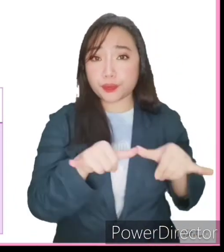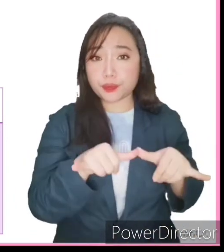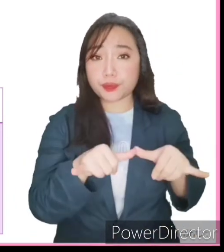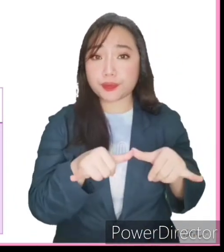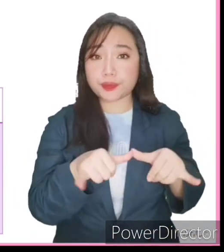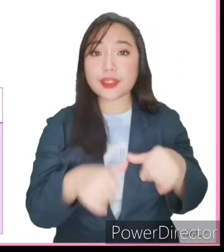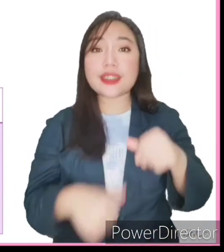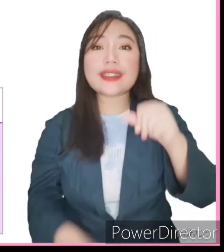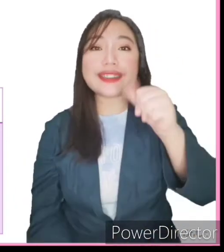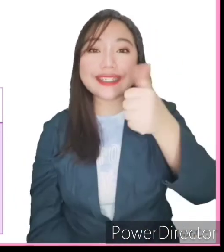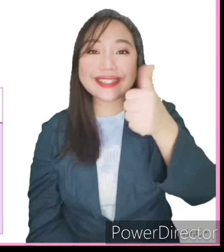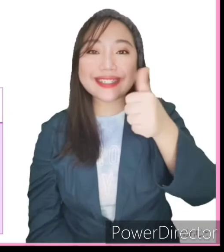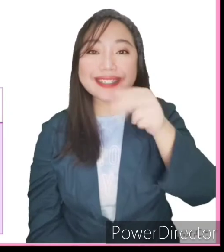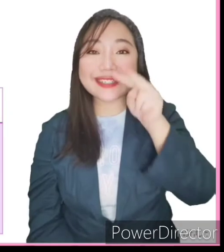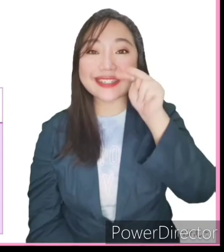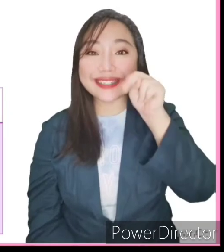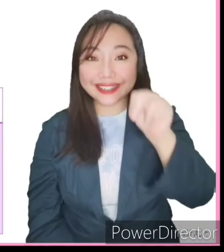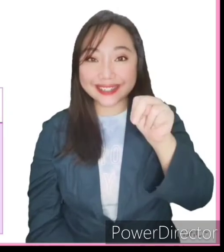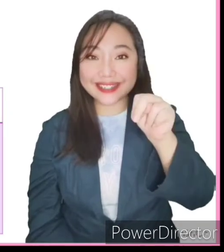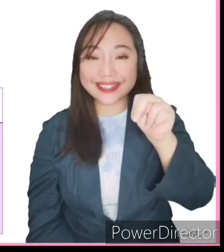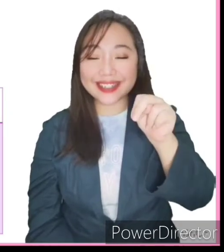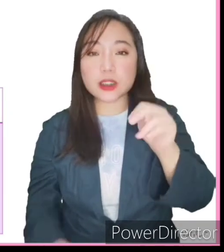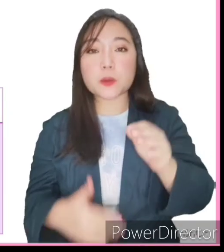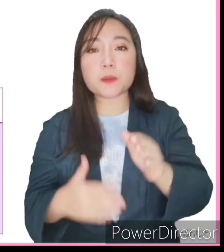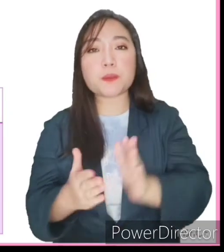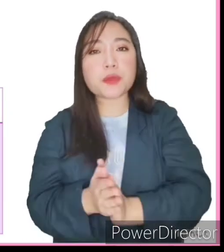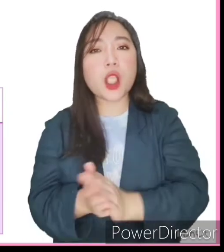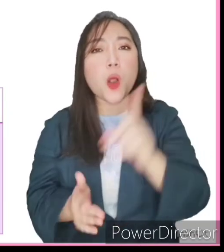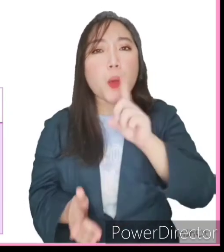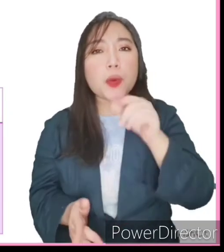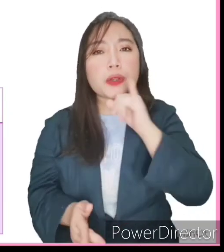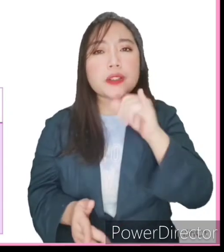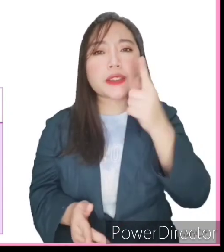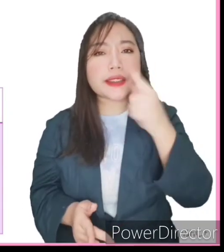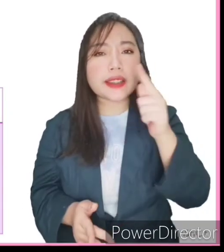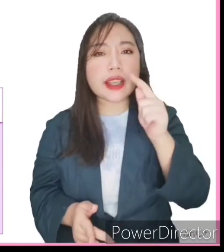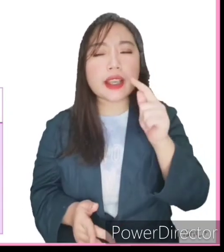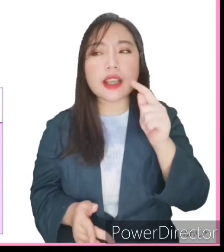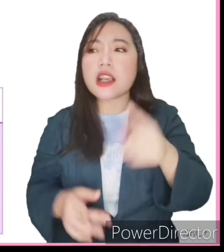2, how much is the magnitude? It's 10 newton.